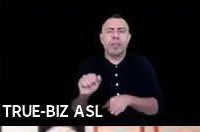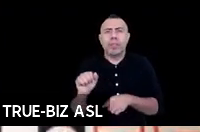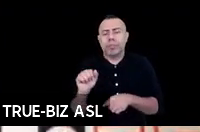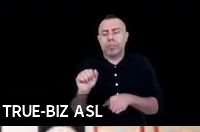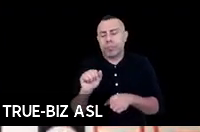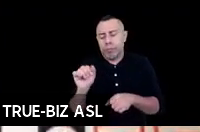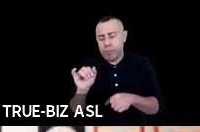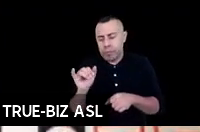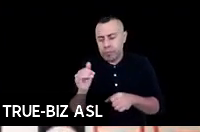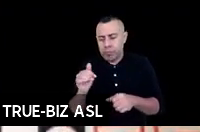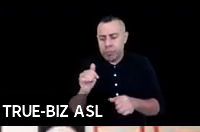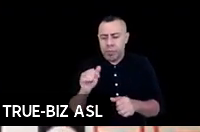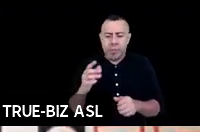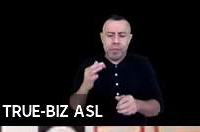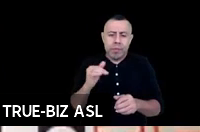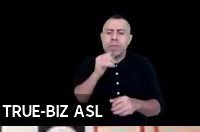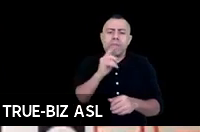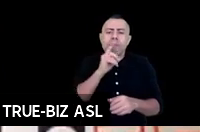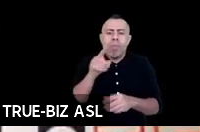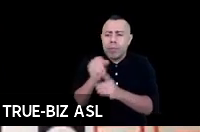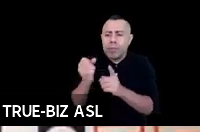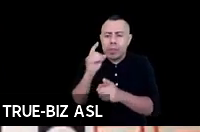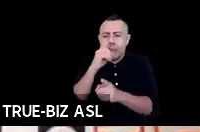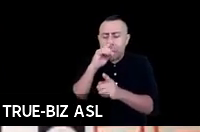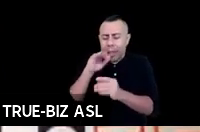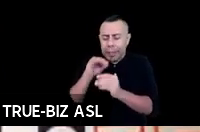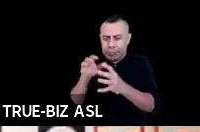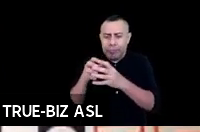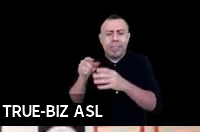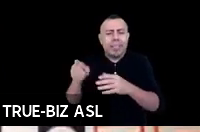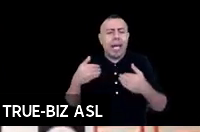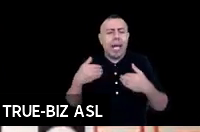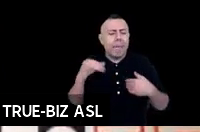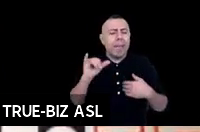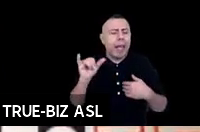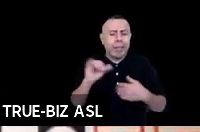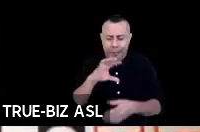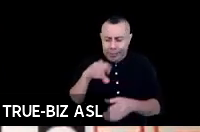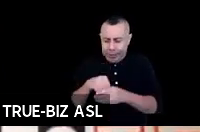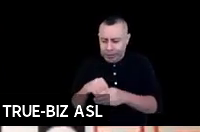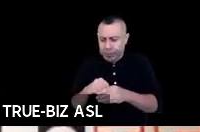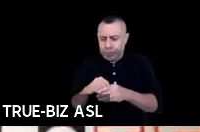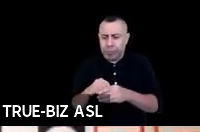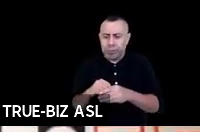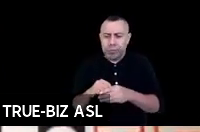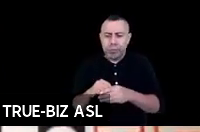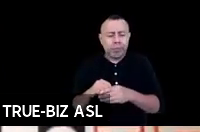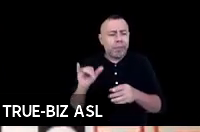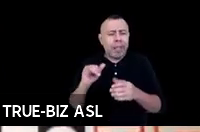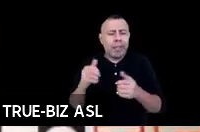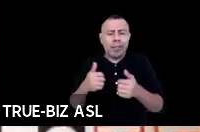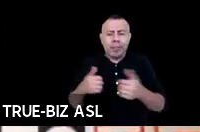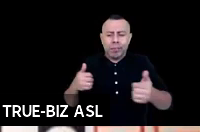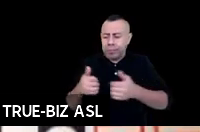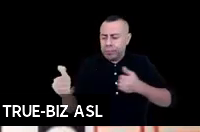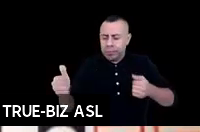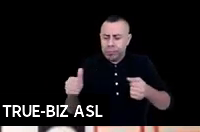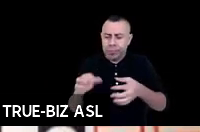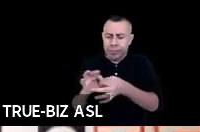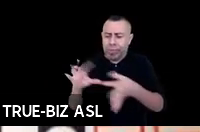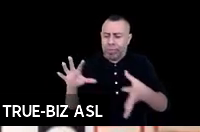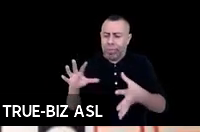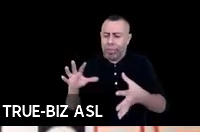say randomness or things coming out of nowhere. But I feel like when you dig into it, there's something very specific